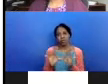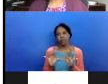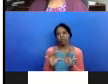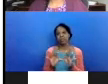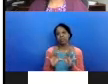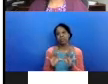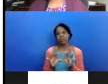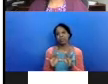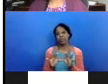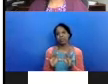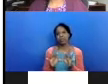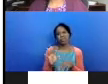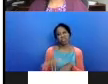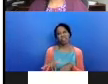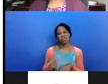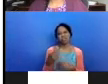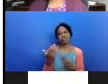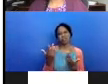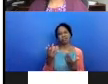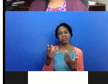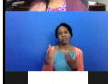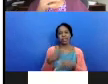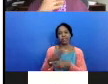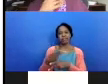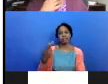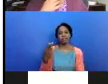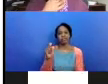kind of phase 3 process.